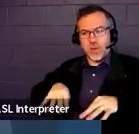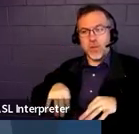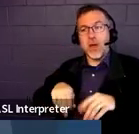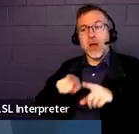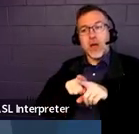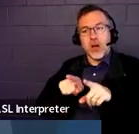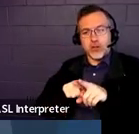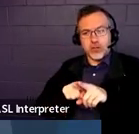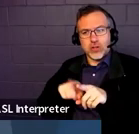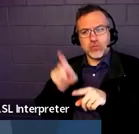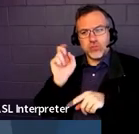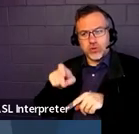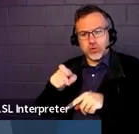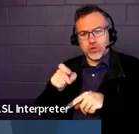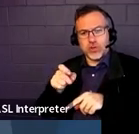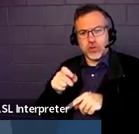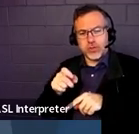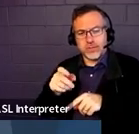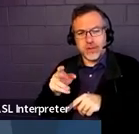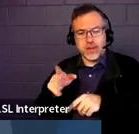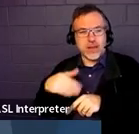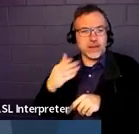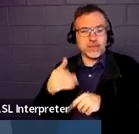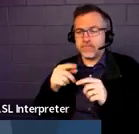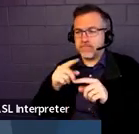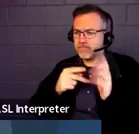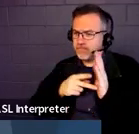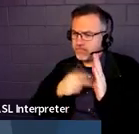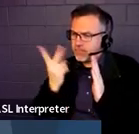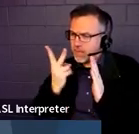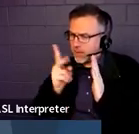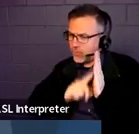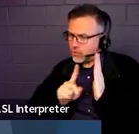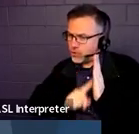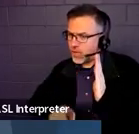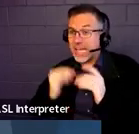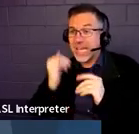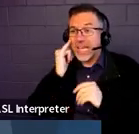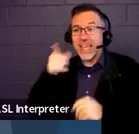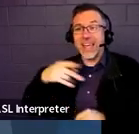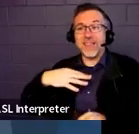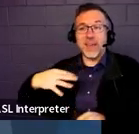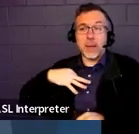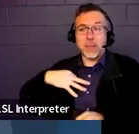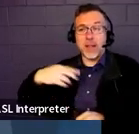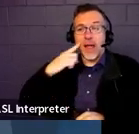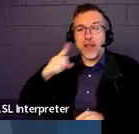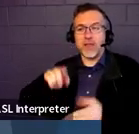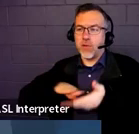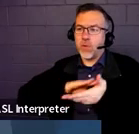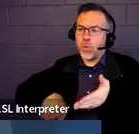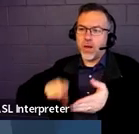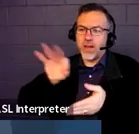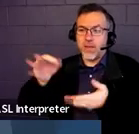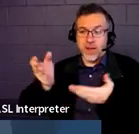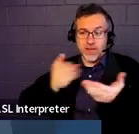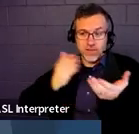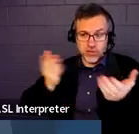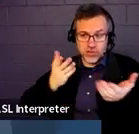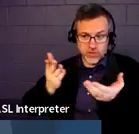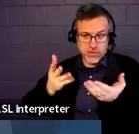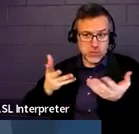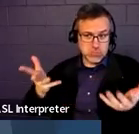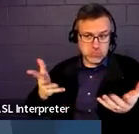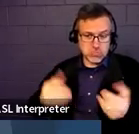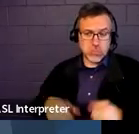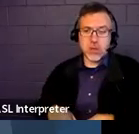an opportunity to double check whether he's applied for his waiver services. Where in